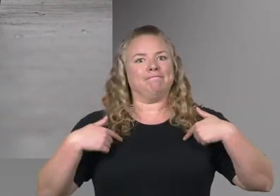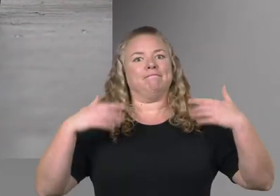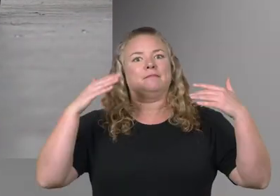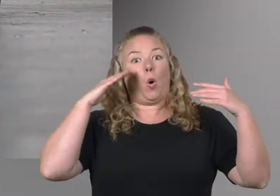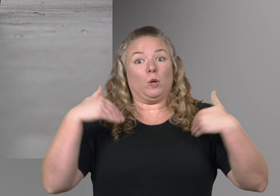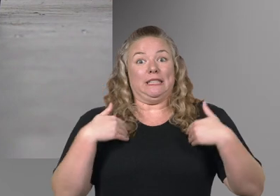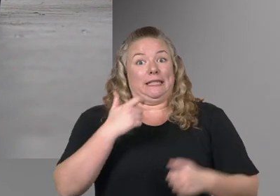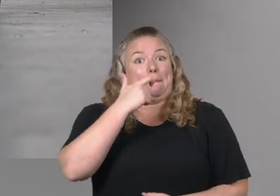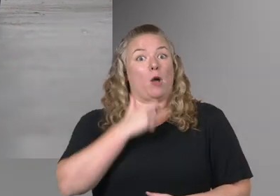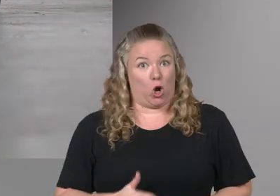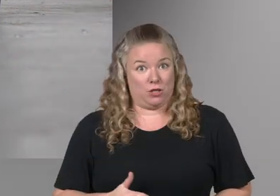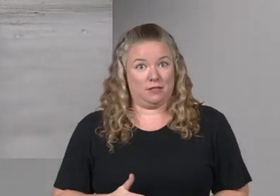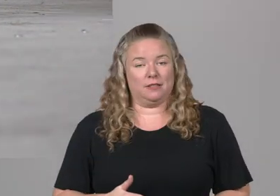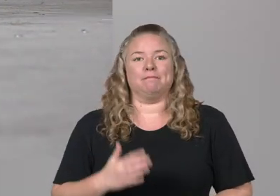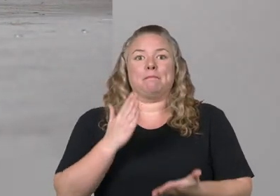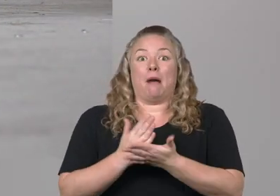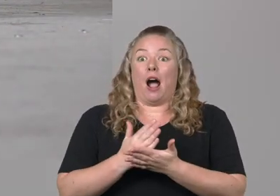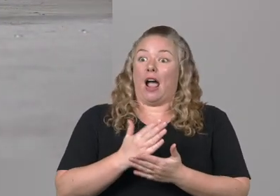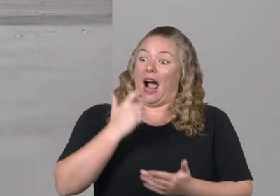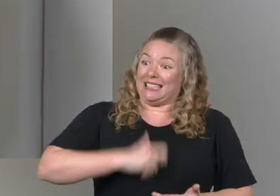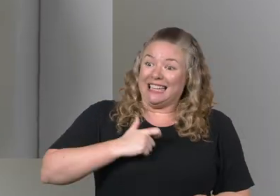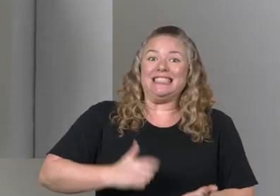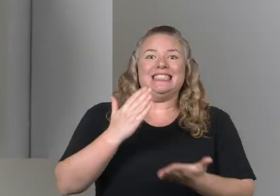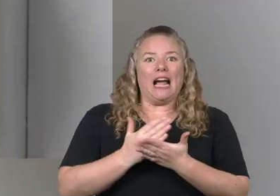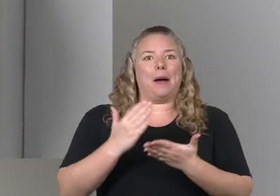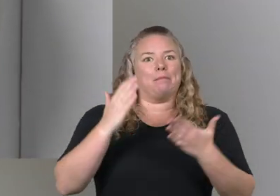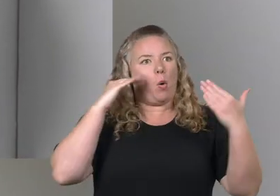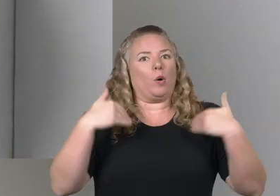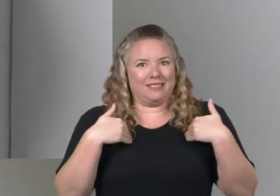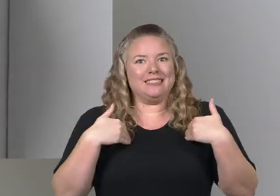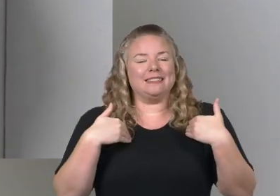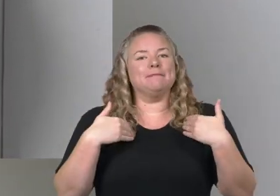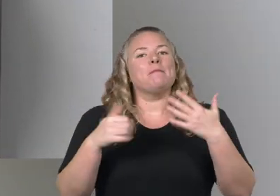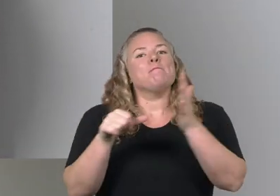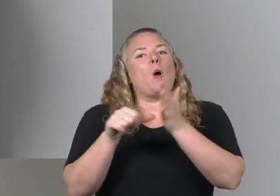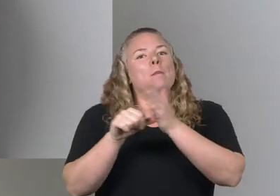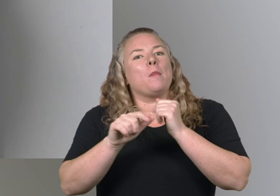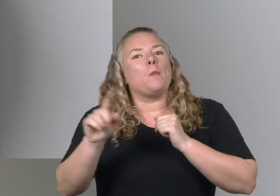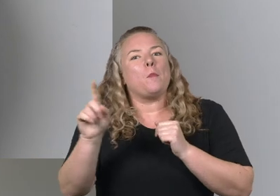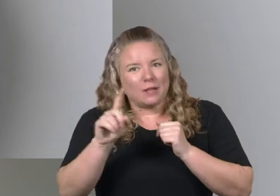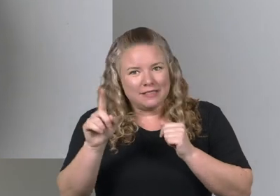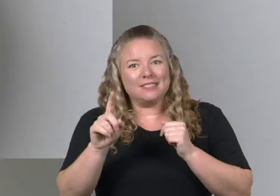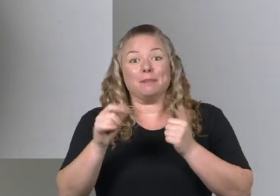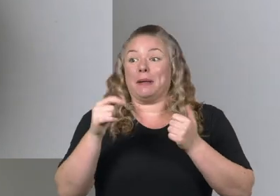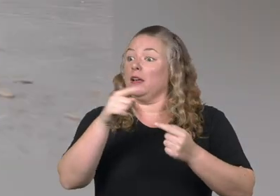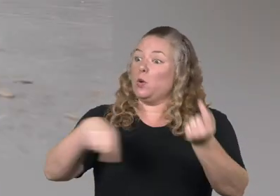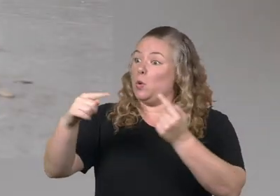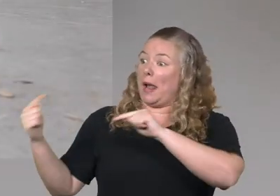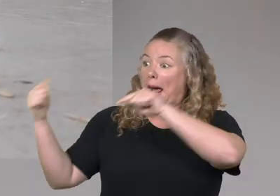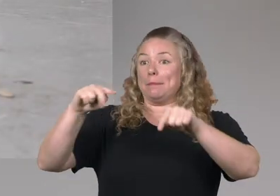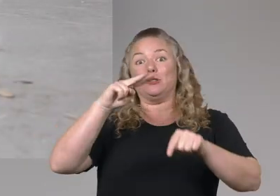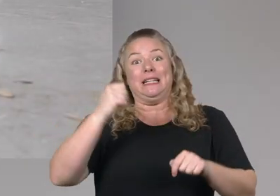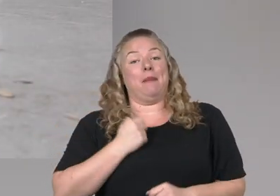And the problem I find with showing work as an autistic person and having that as